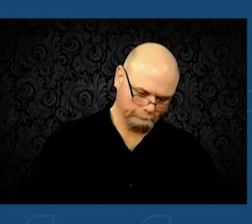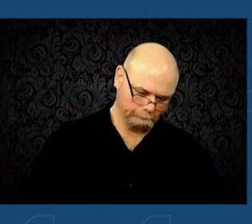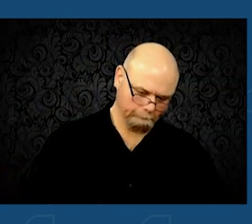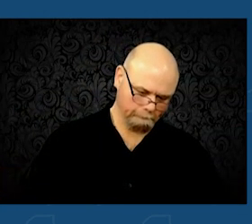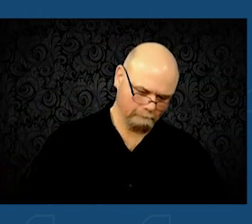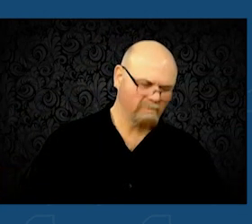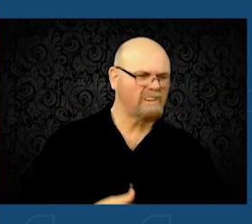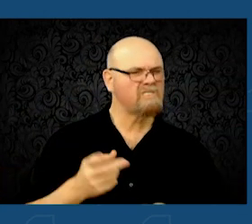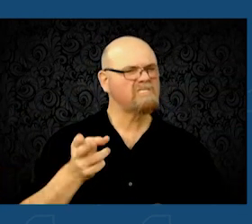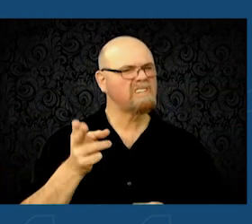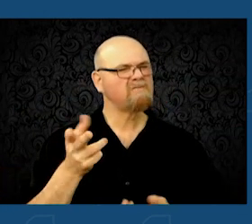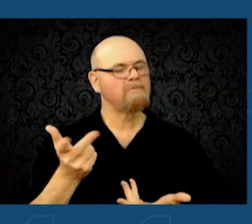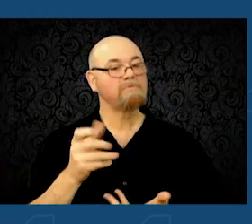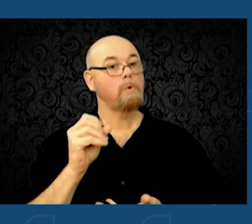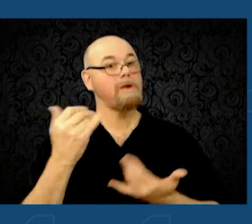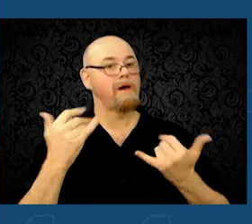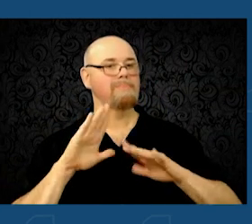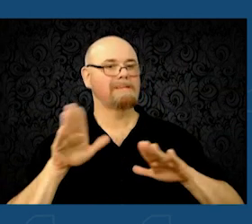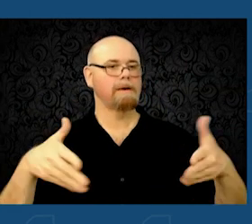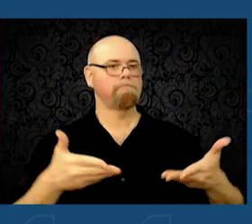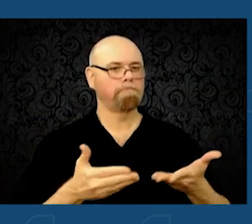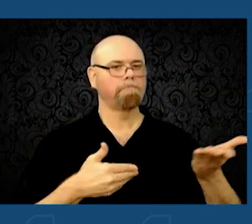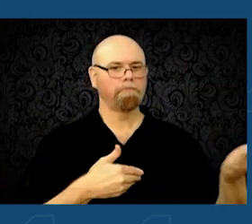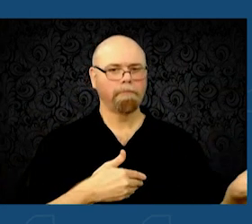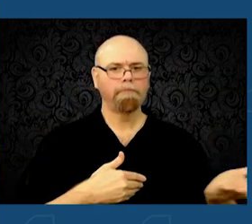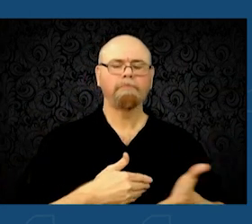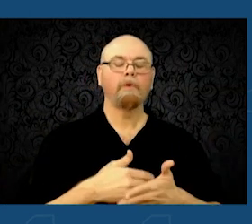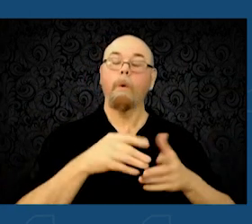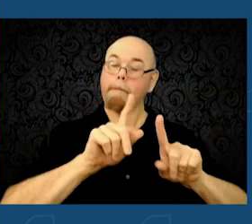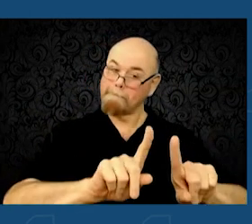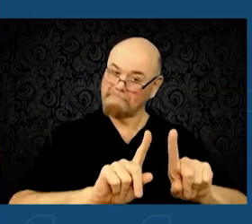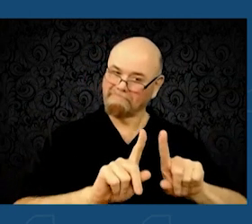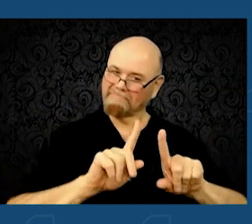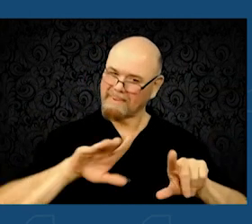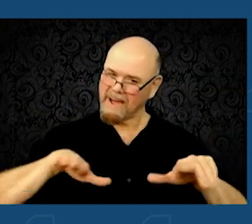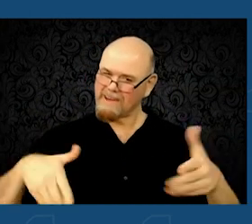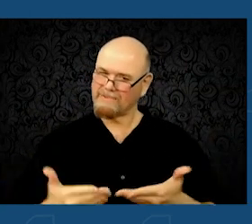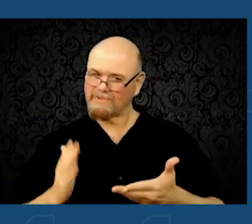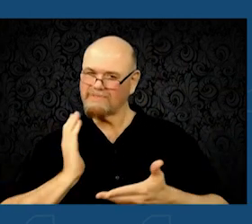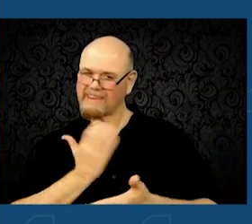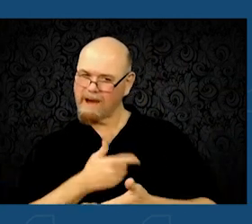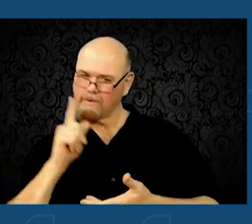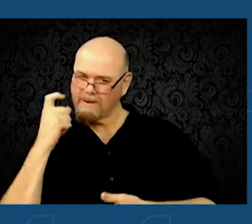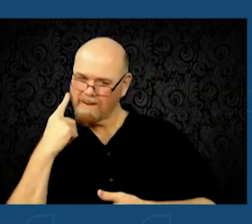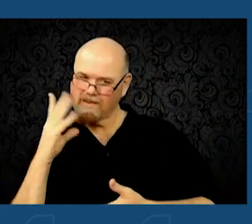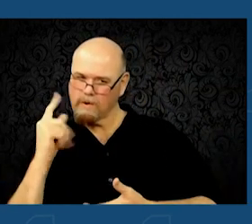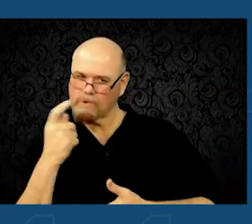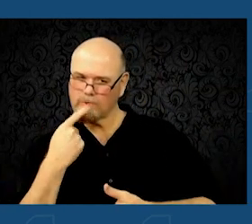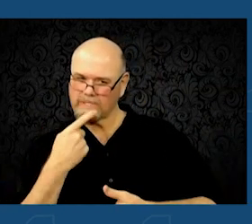like to present. But before I present our governor, I want to say a few words.